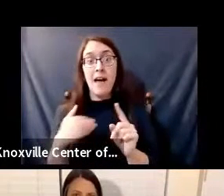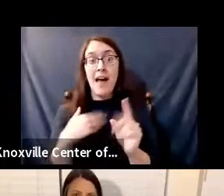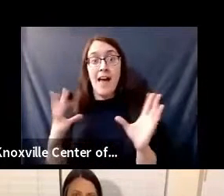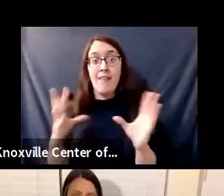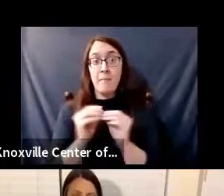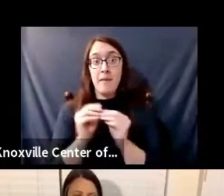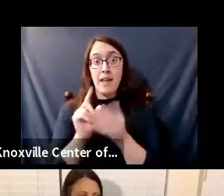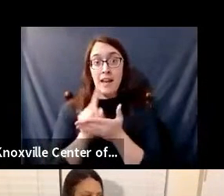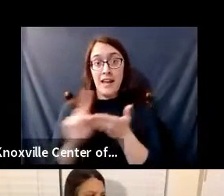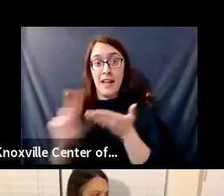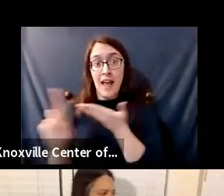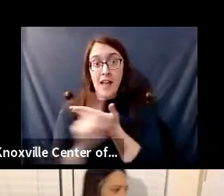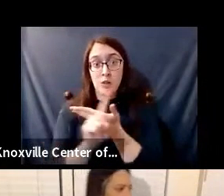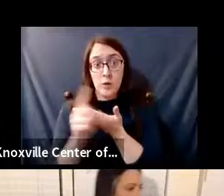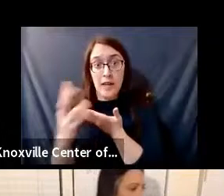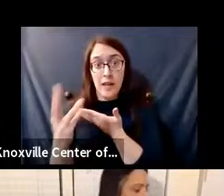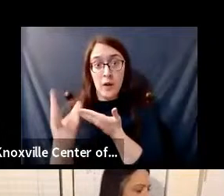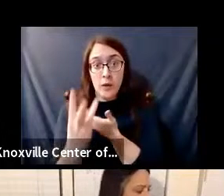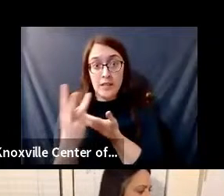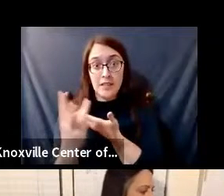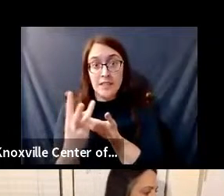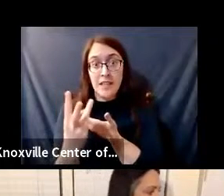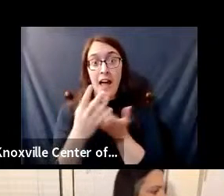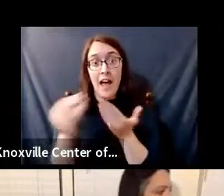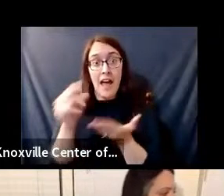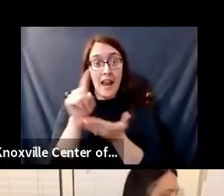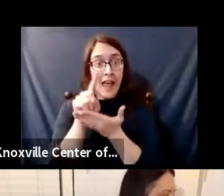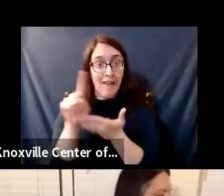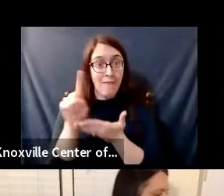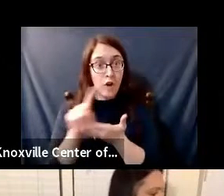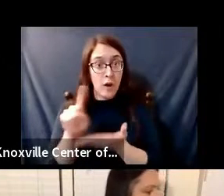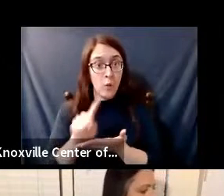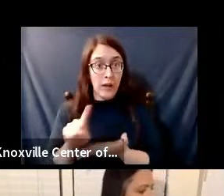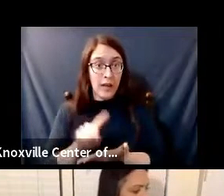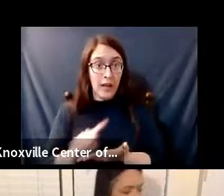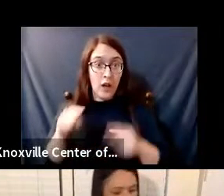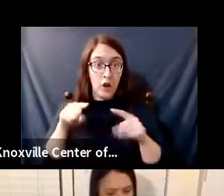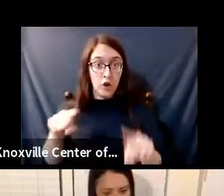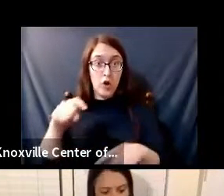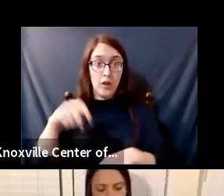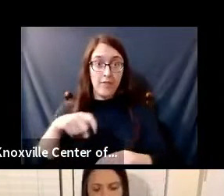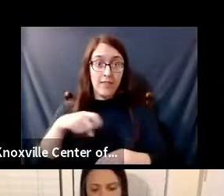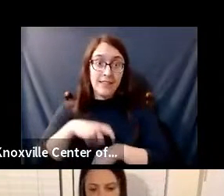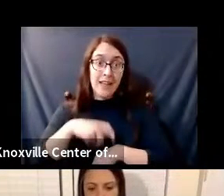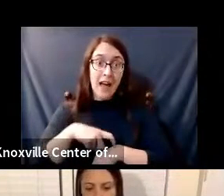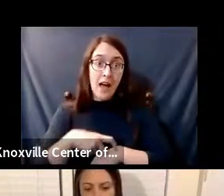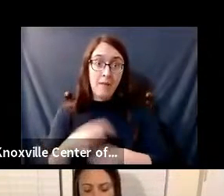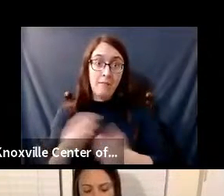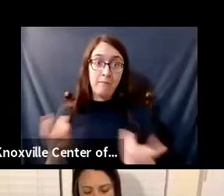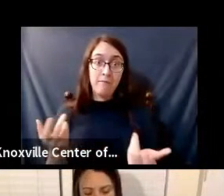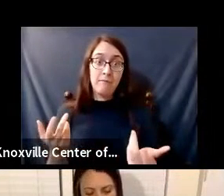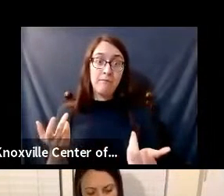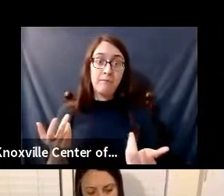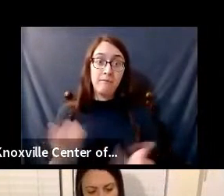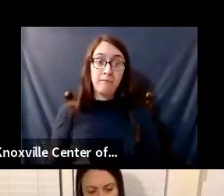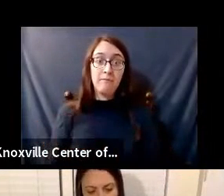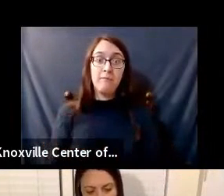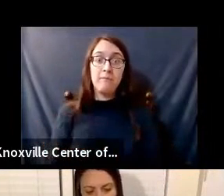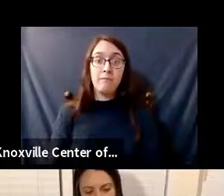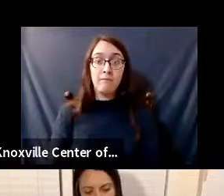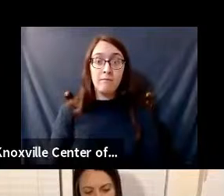Wednesday and potentially weekly through this more difficult time? Just a thought.